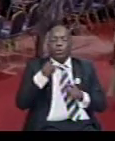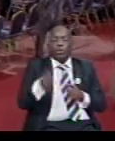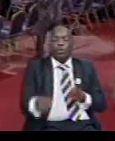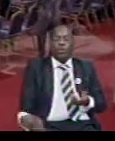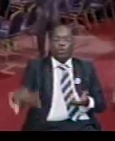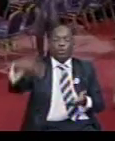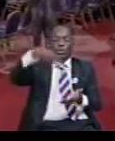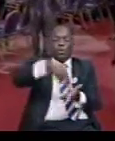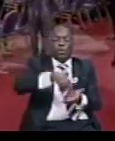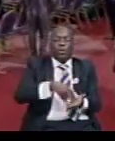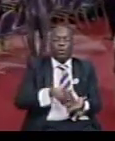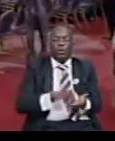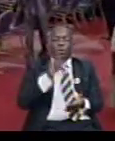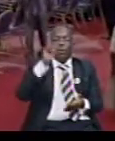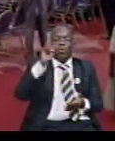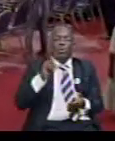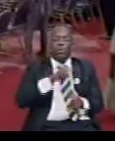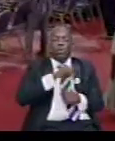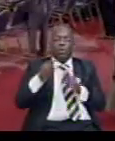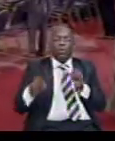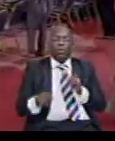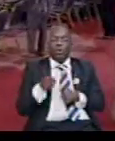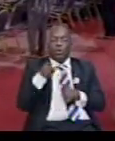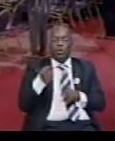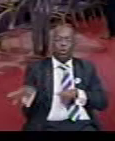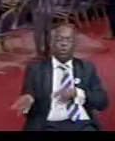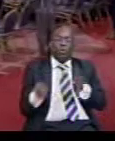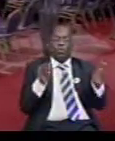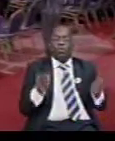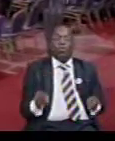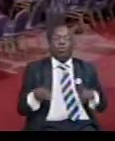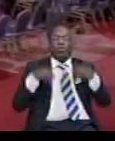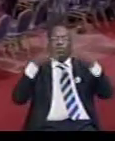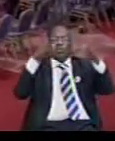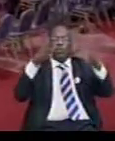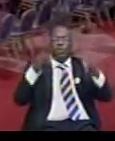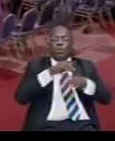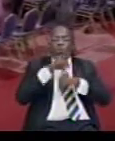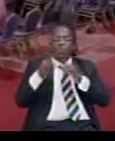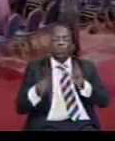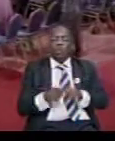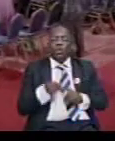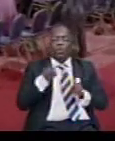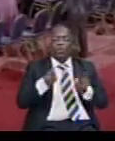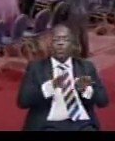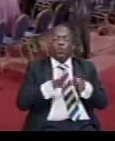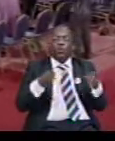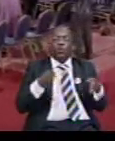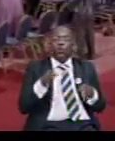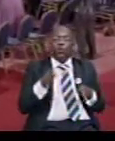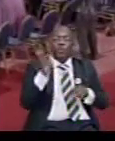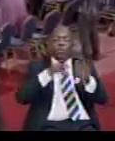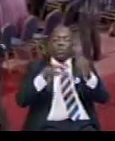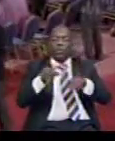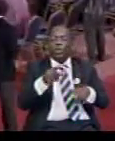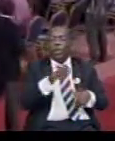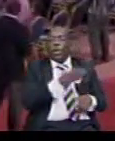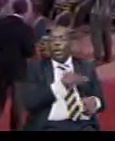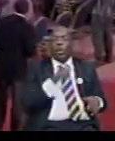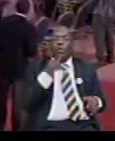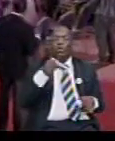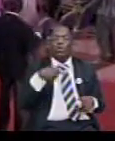When you move on. When you open your mouth. And you speak